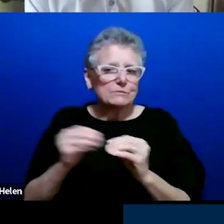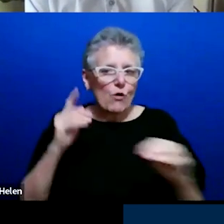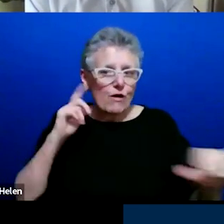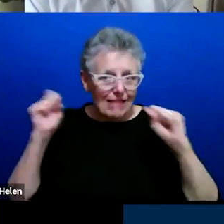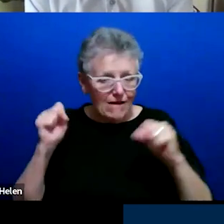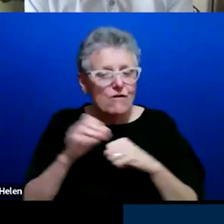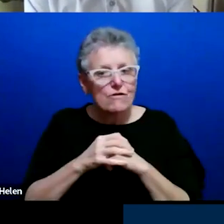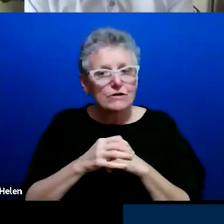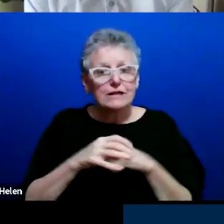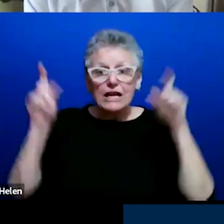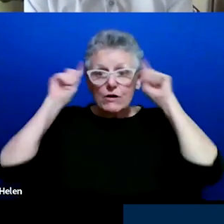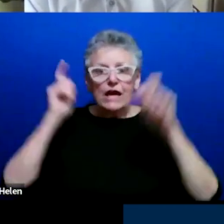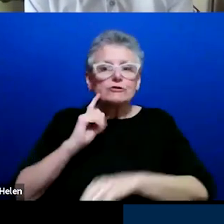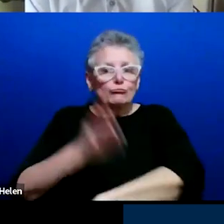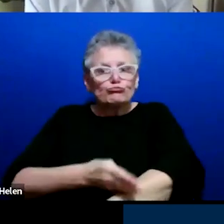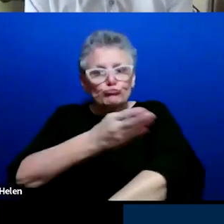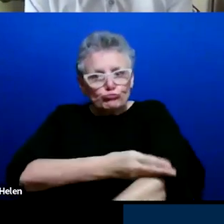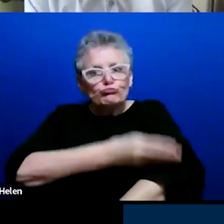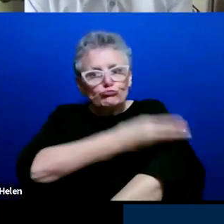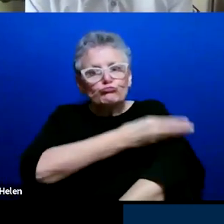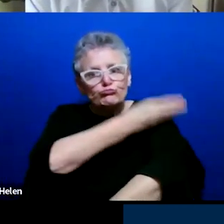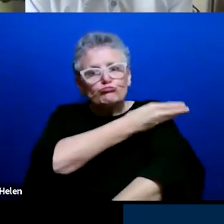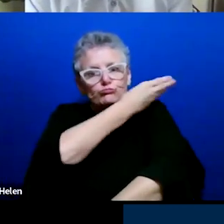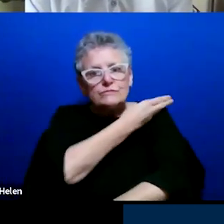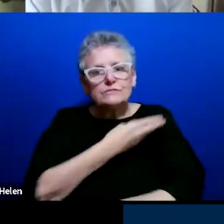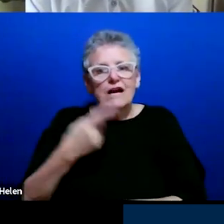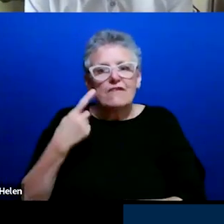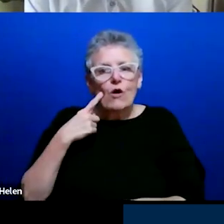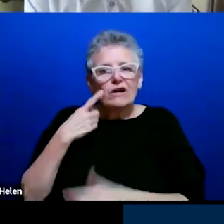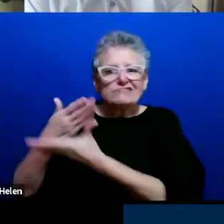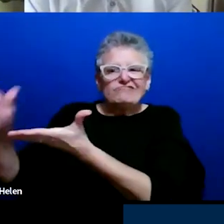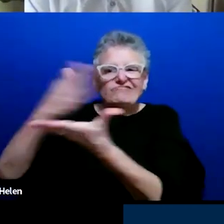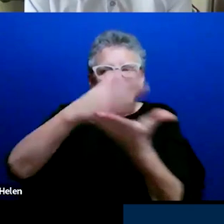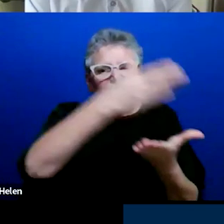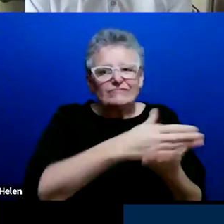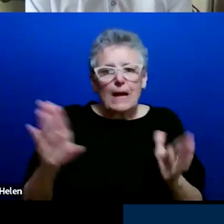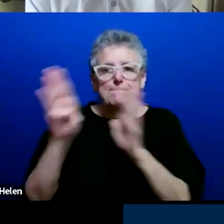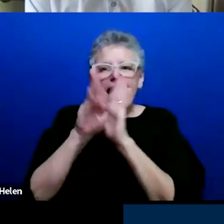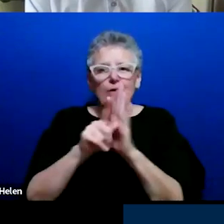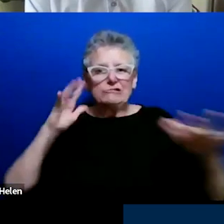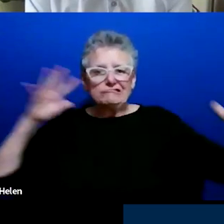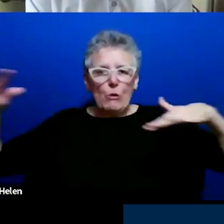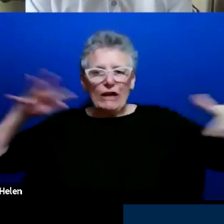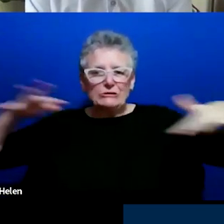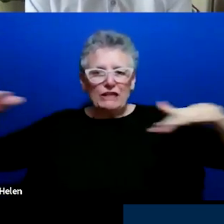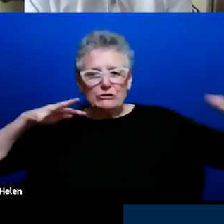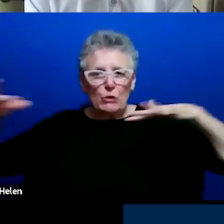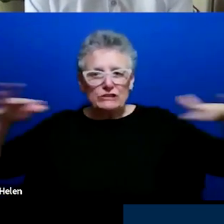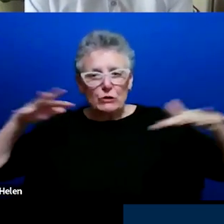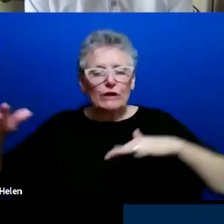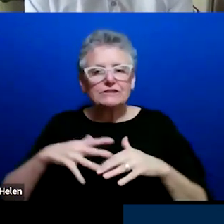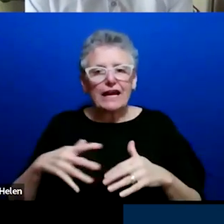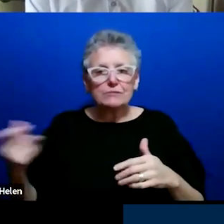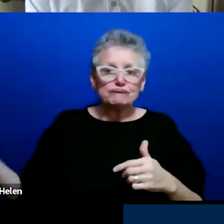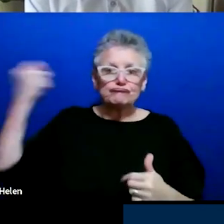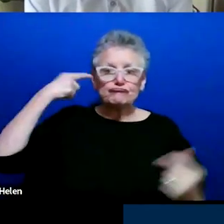They are getting better and better at removing the background noise and the speech signal.